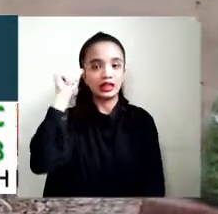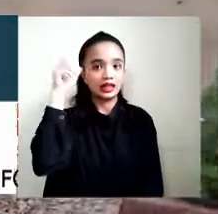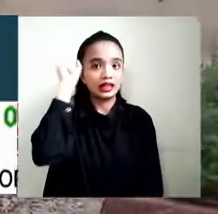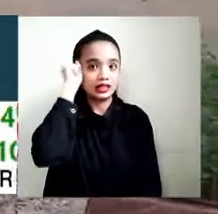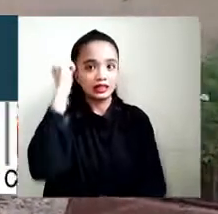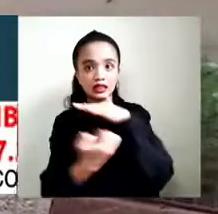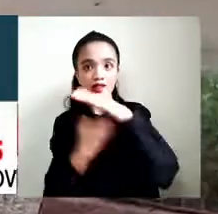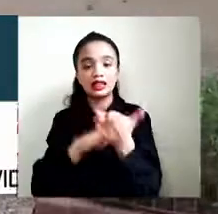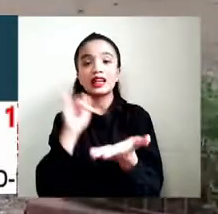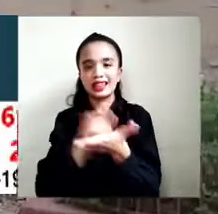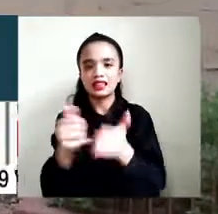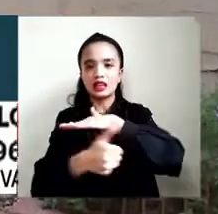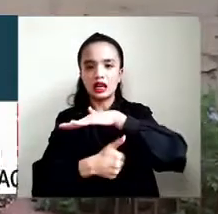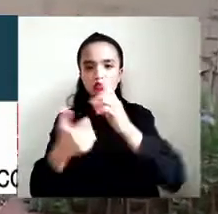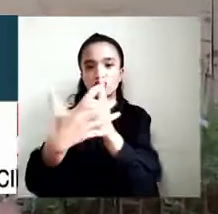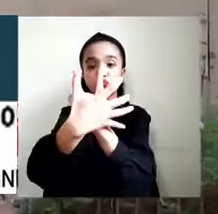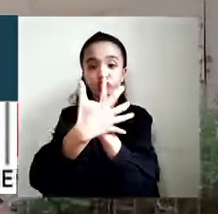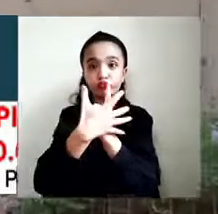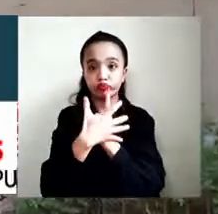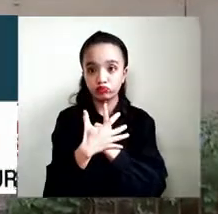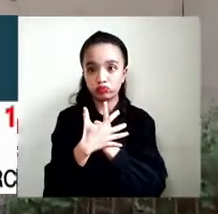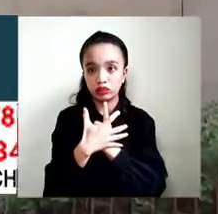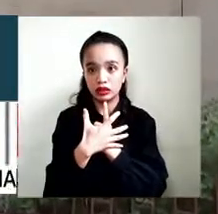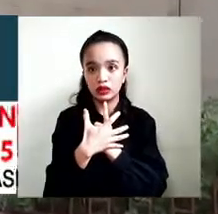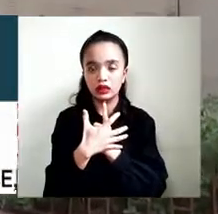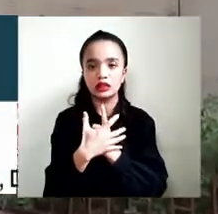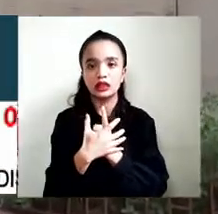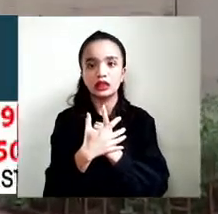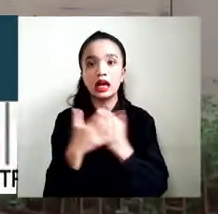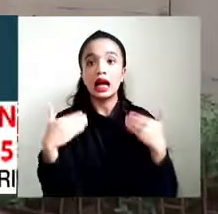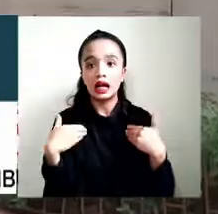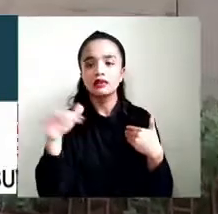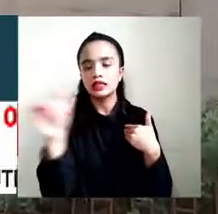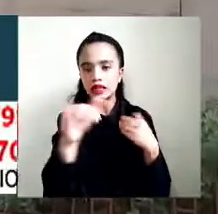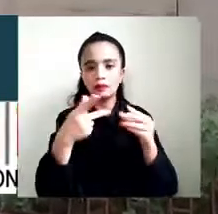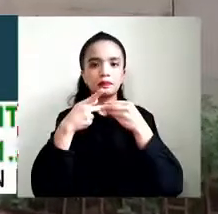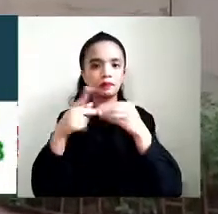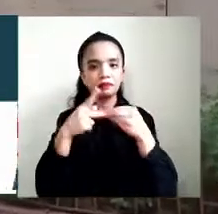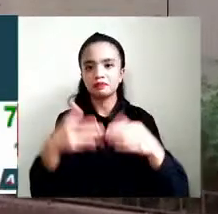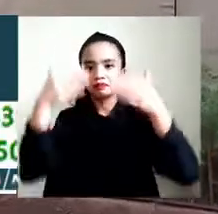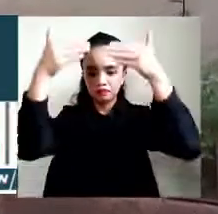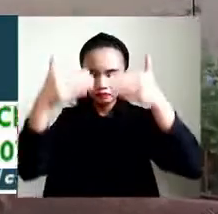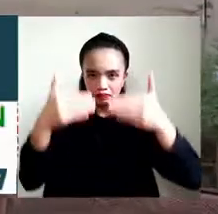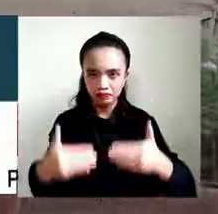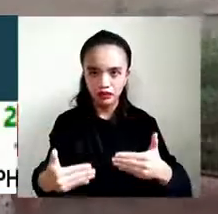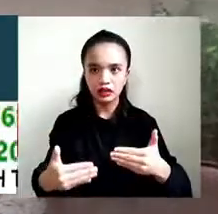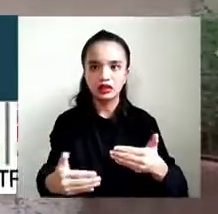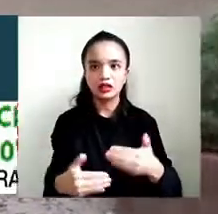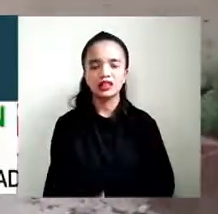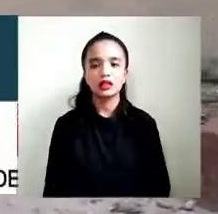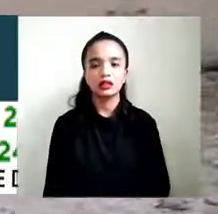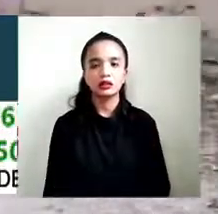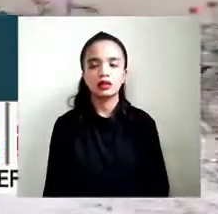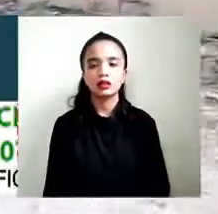isolation polling place. There's also a booth there with plastic cover. And that's the area where